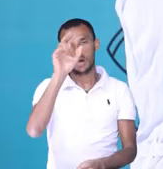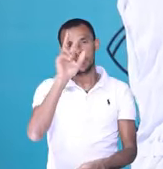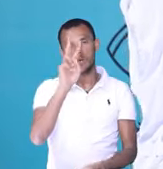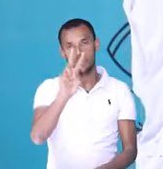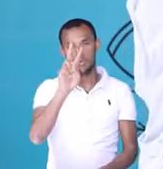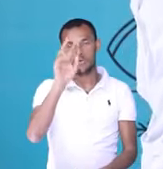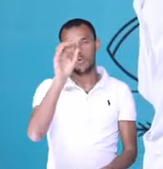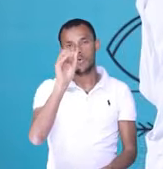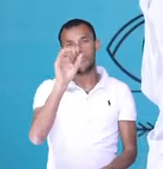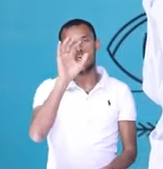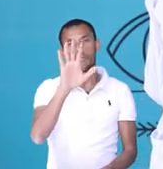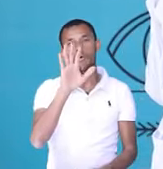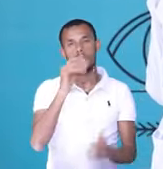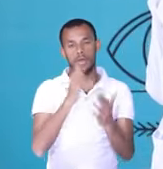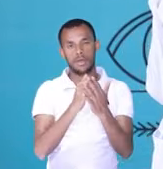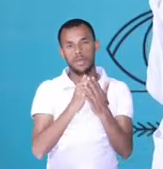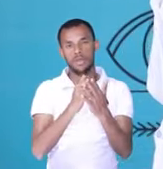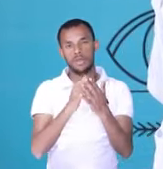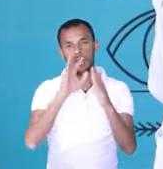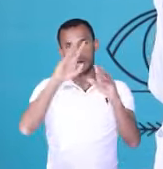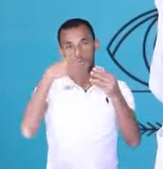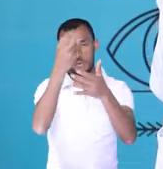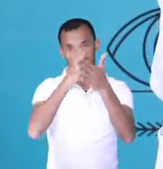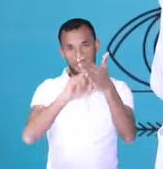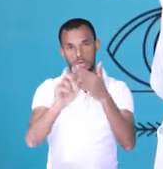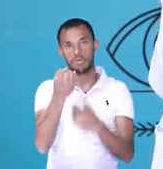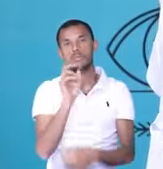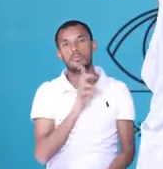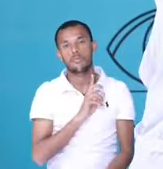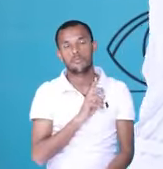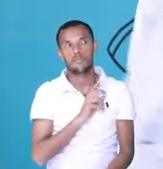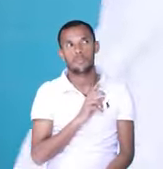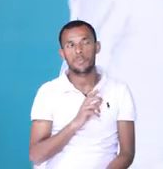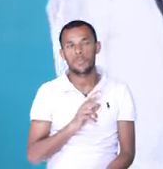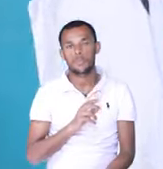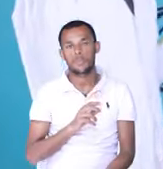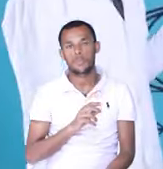2N2O5. It gives products, because the products are not